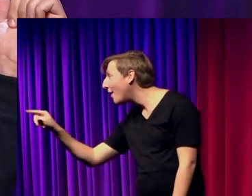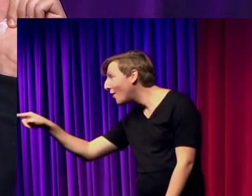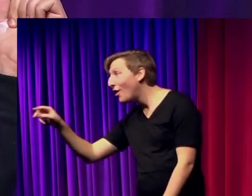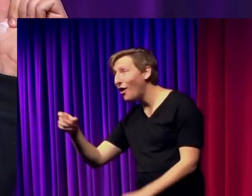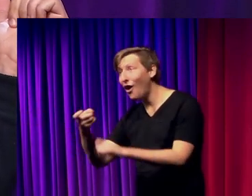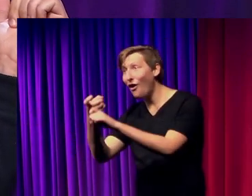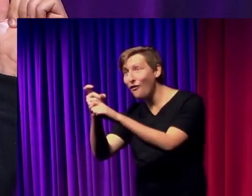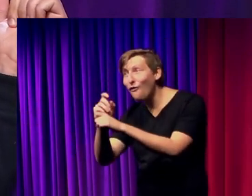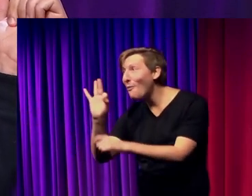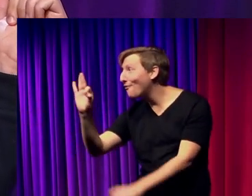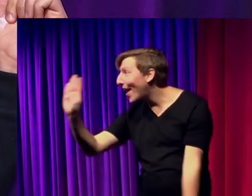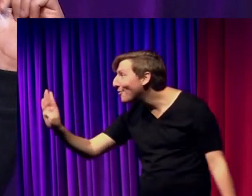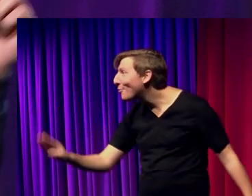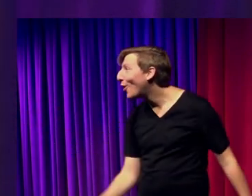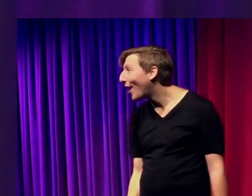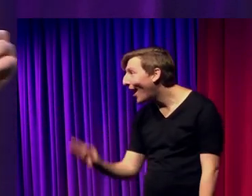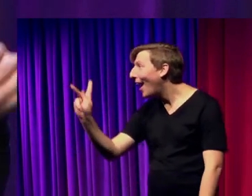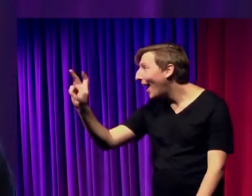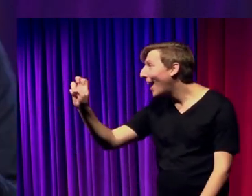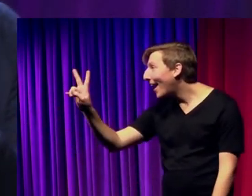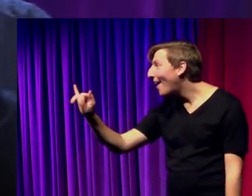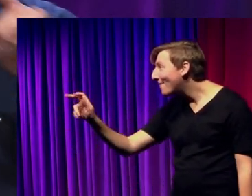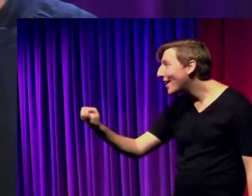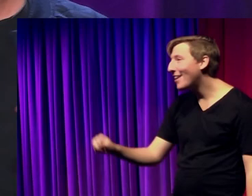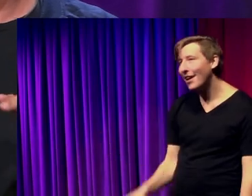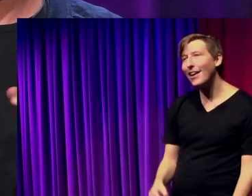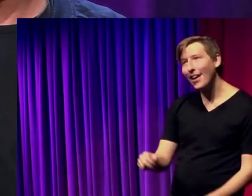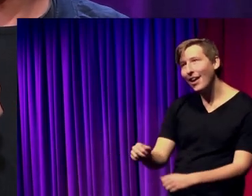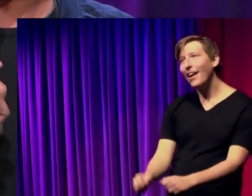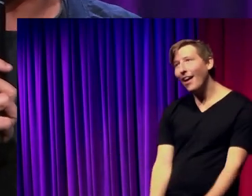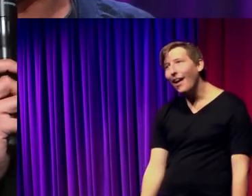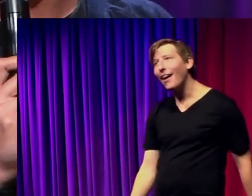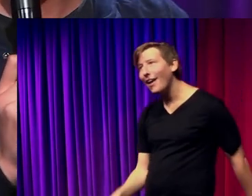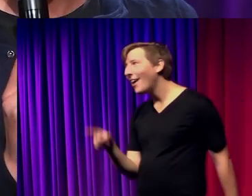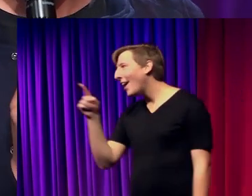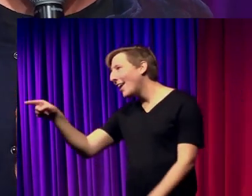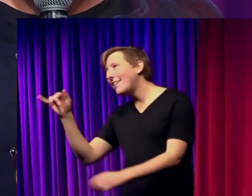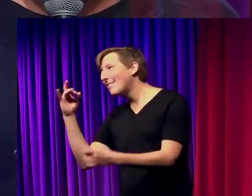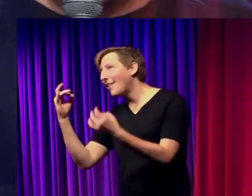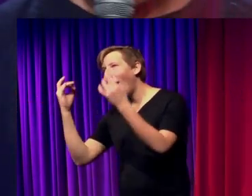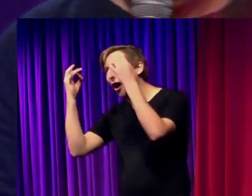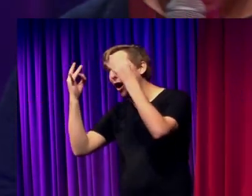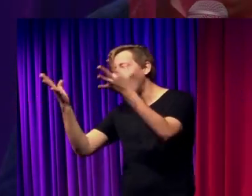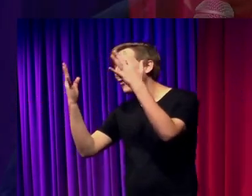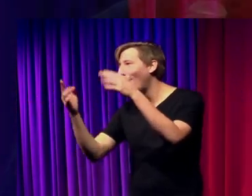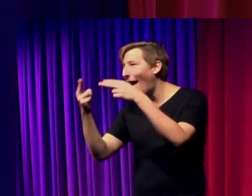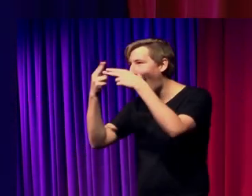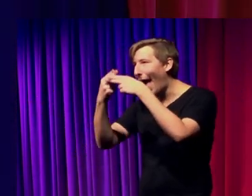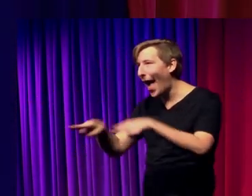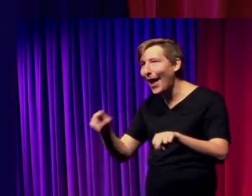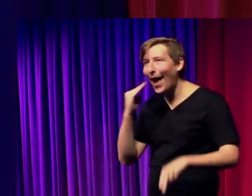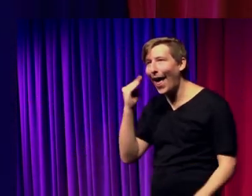From social media? Yeah, you can look him up, he's an egg. And,